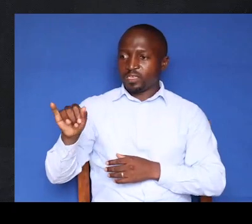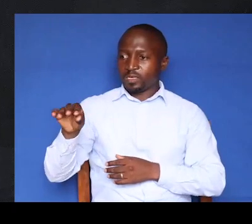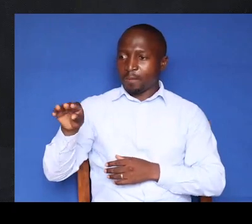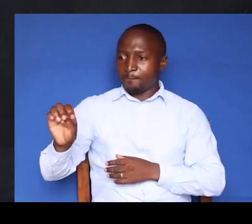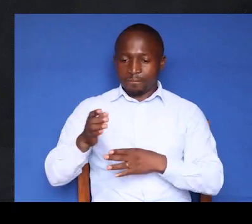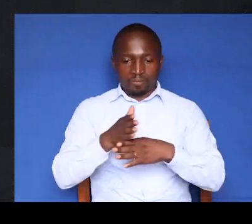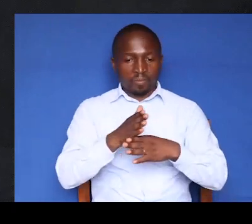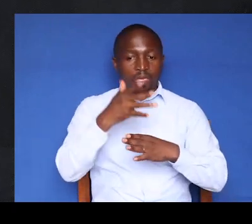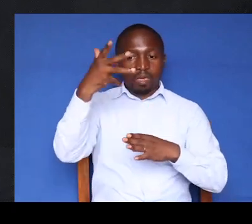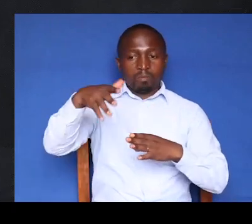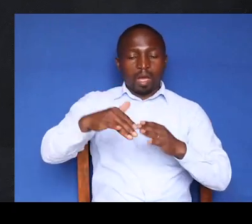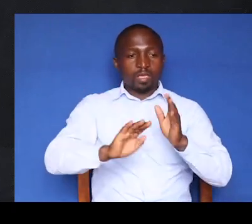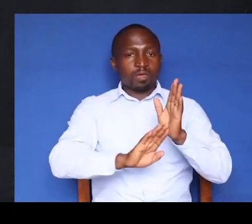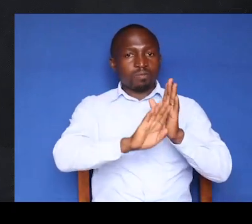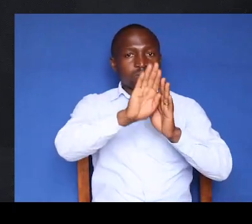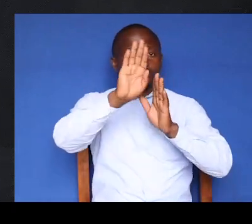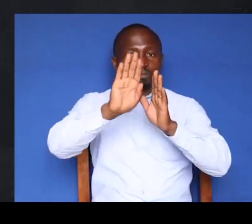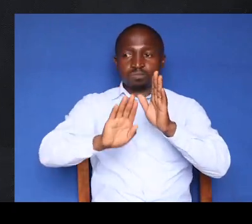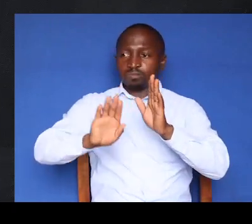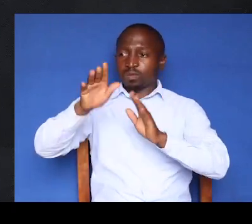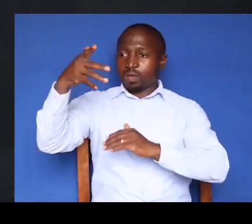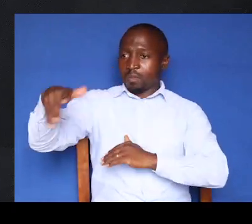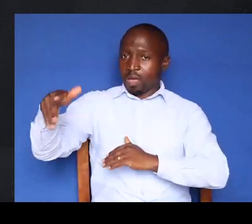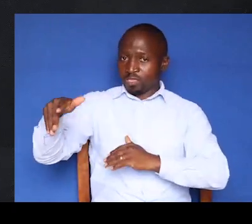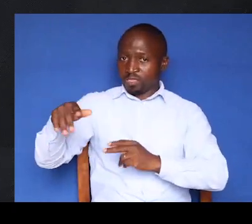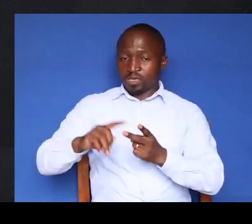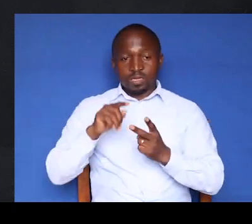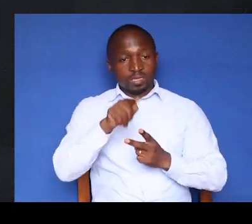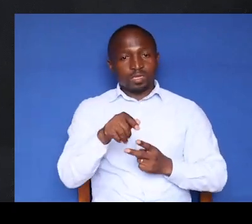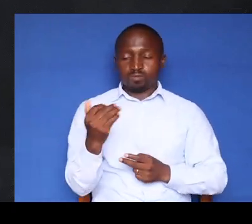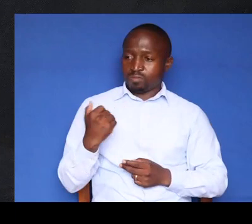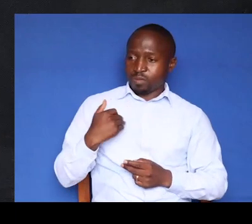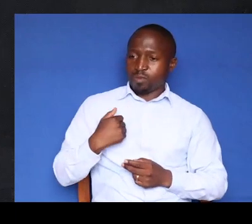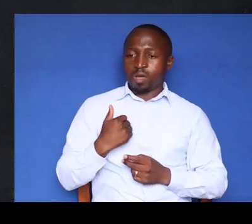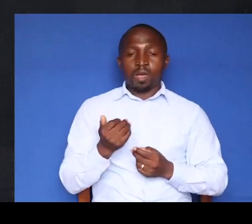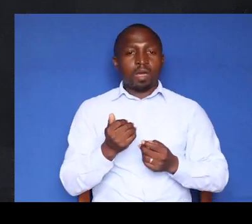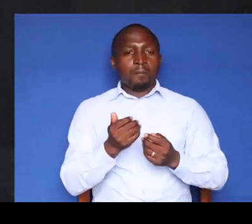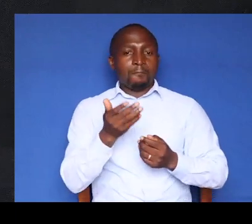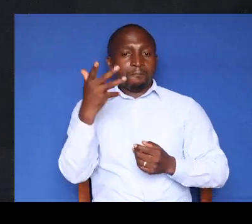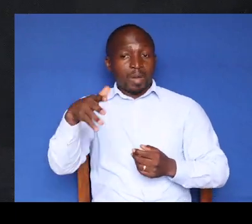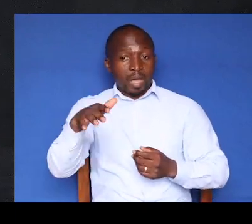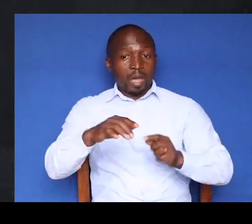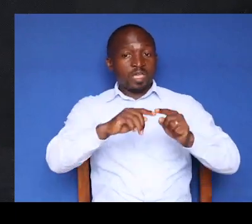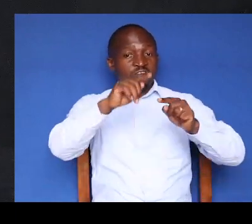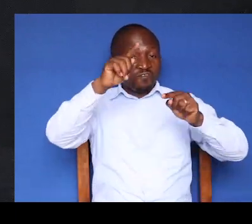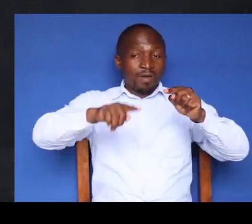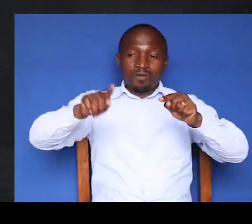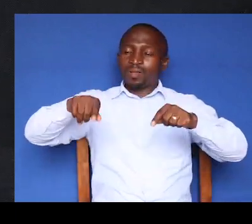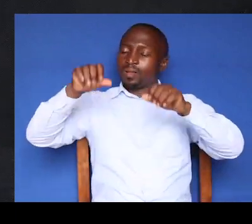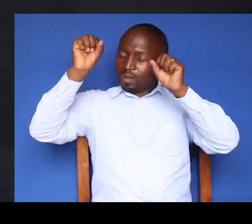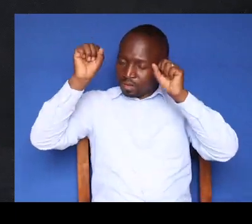told variation of water volume is an inevitable circumstance. So factors for river